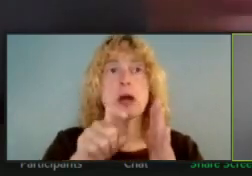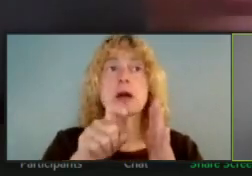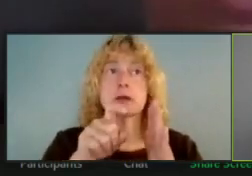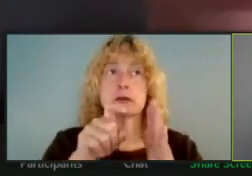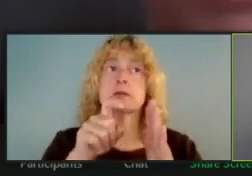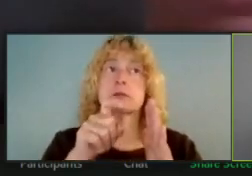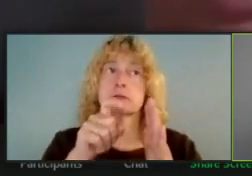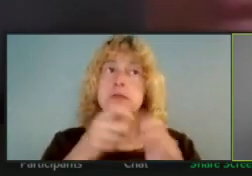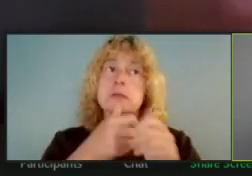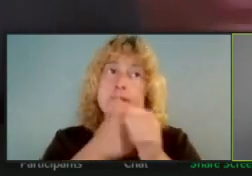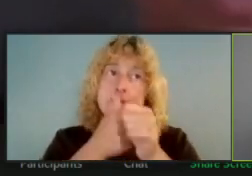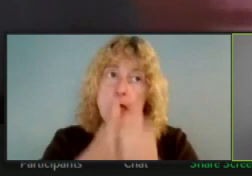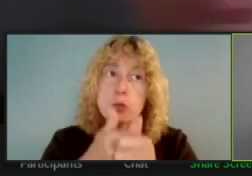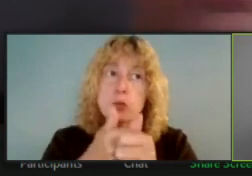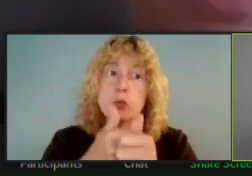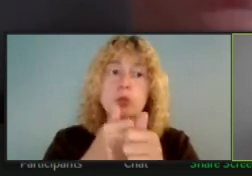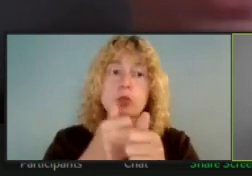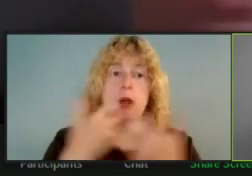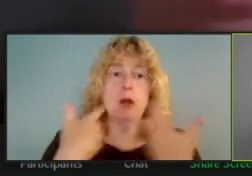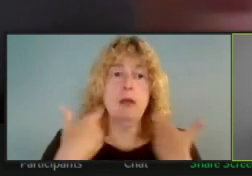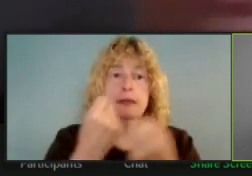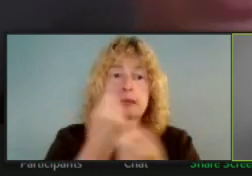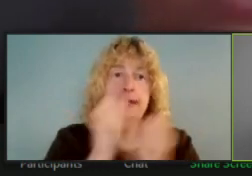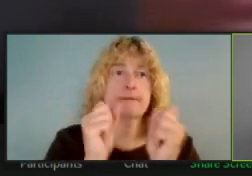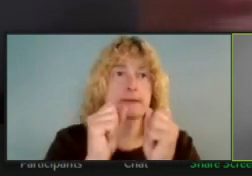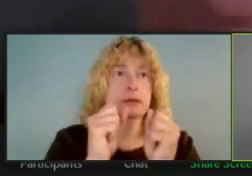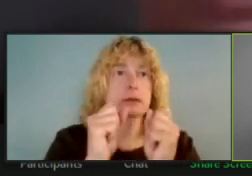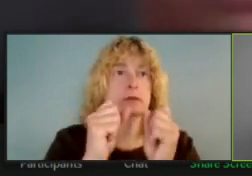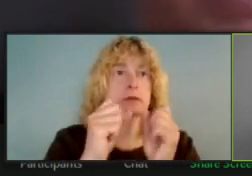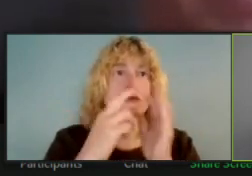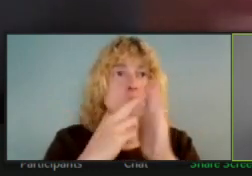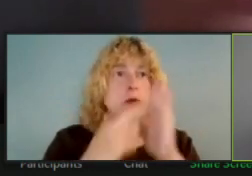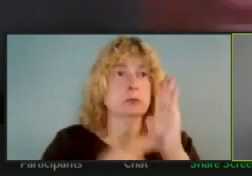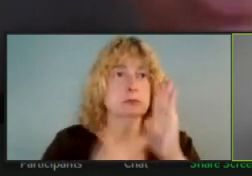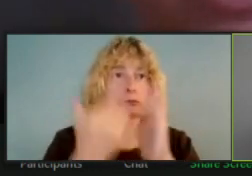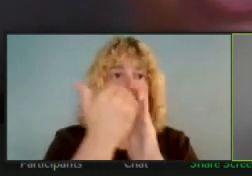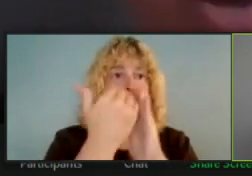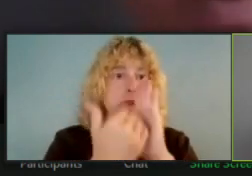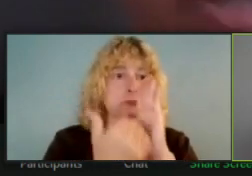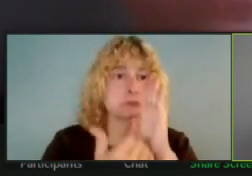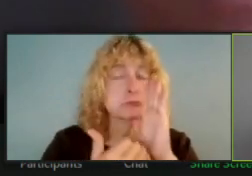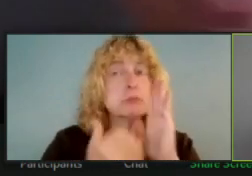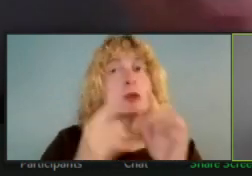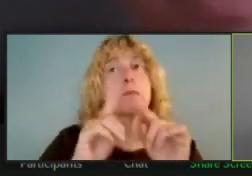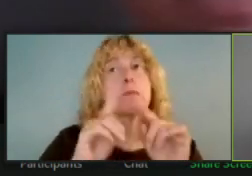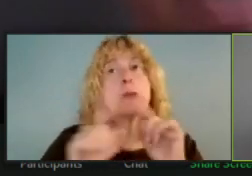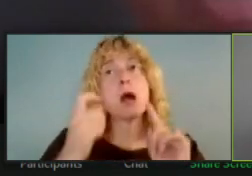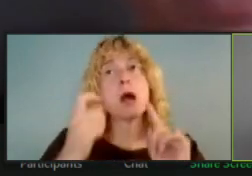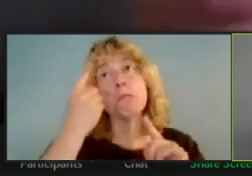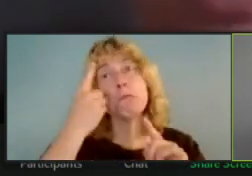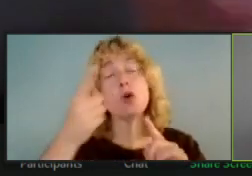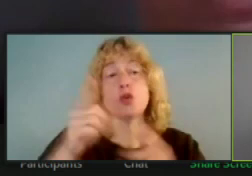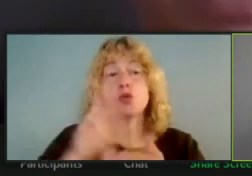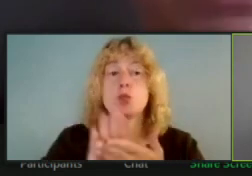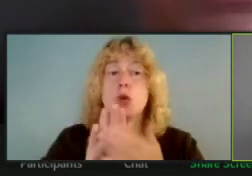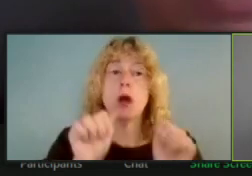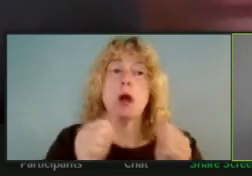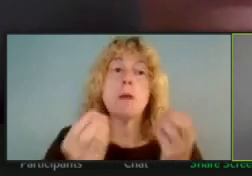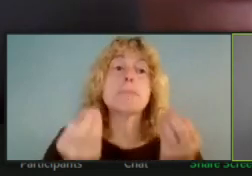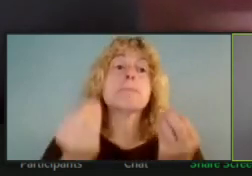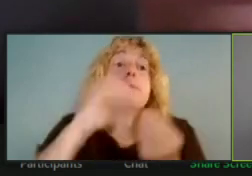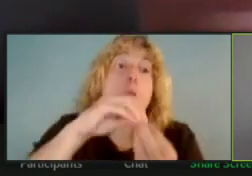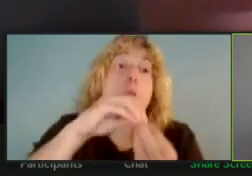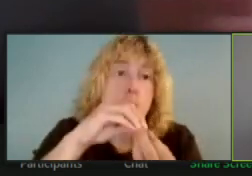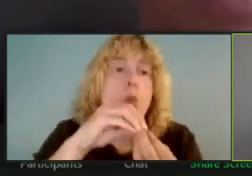safety protocols that are required in the roadmap, although they are welcomed and encouraged to go much farther than the minimum requirements